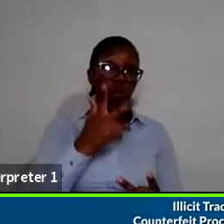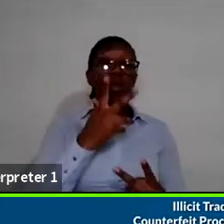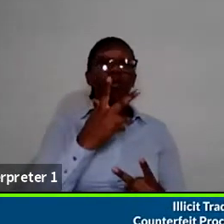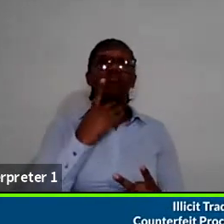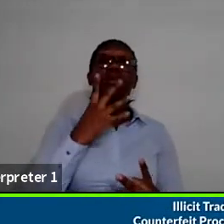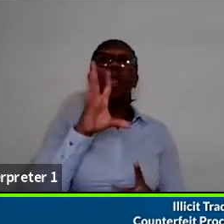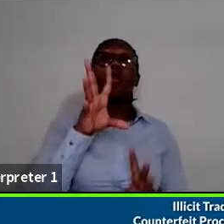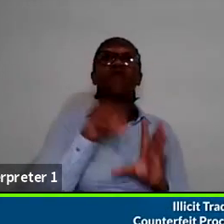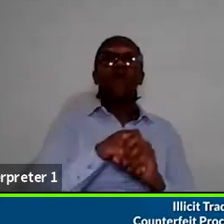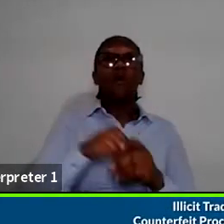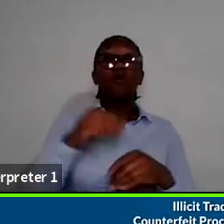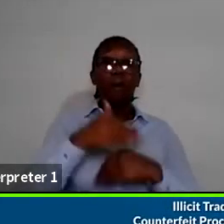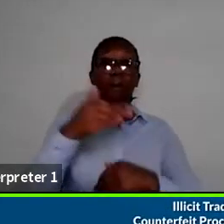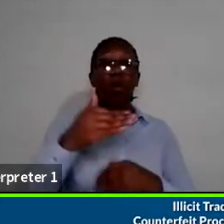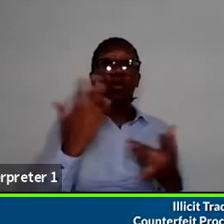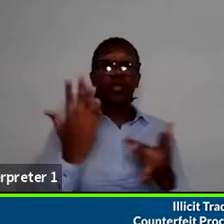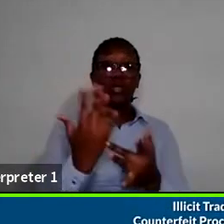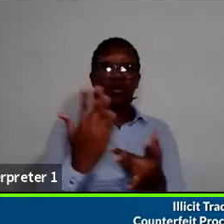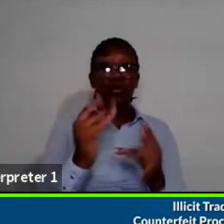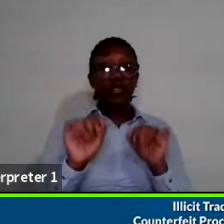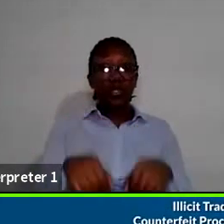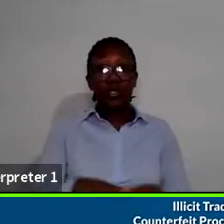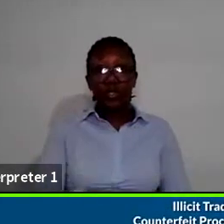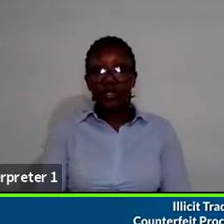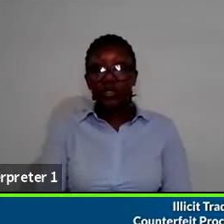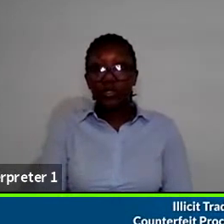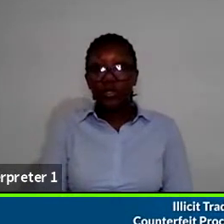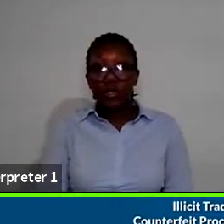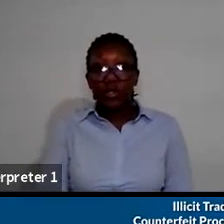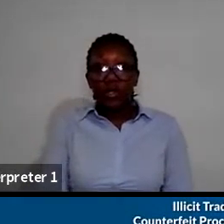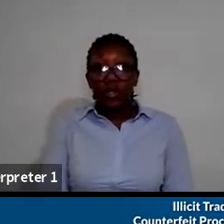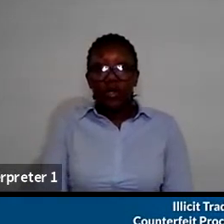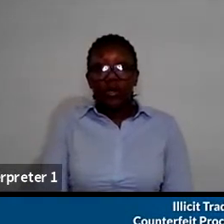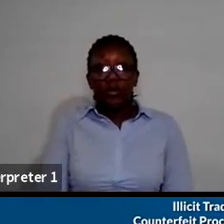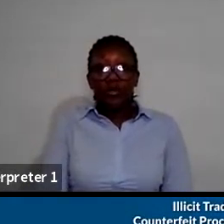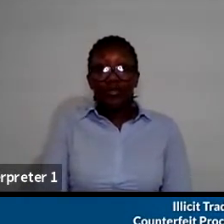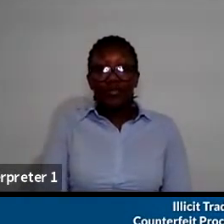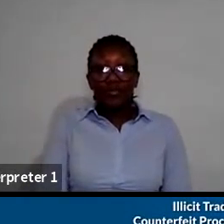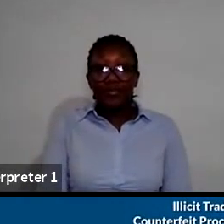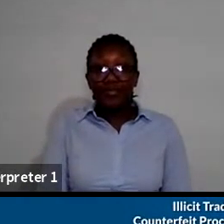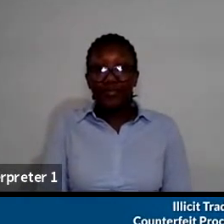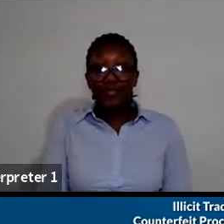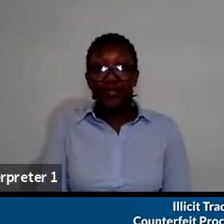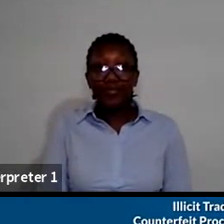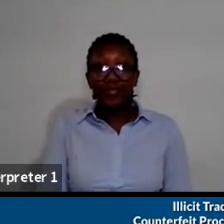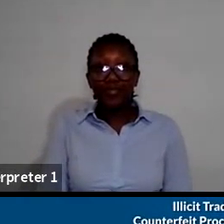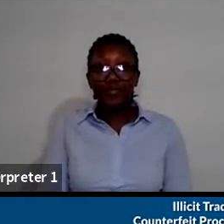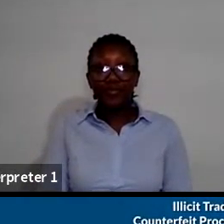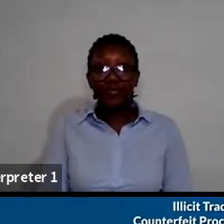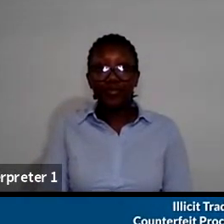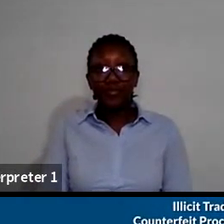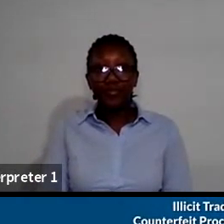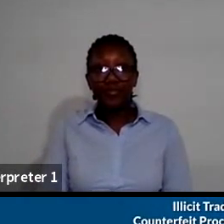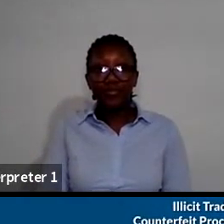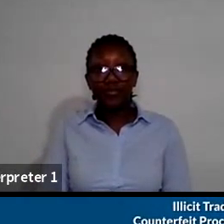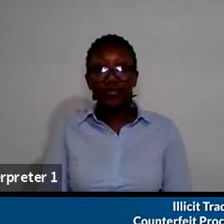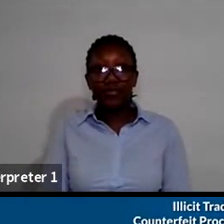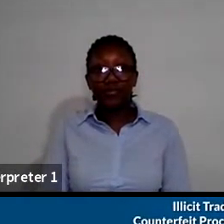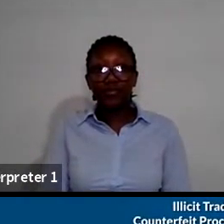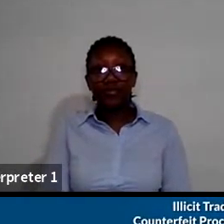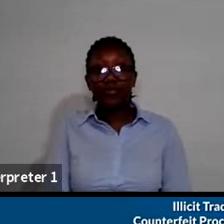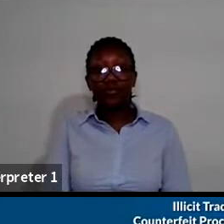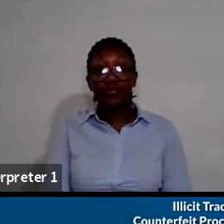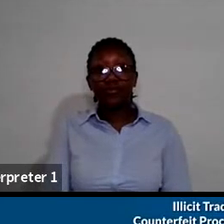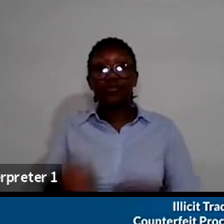progress with regards to implementation thereof. Thank you very much. And then we'll go to the question about